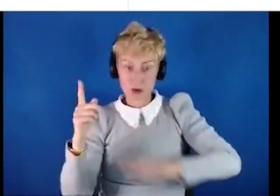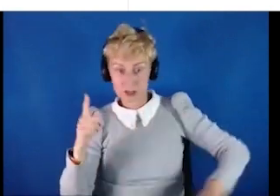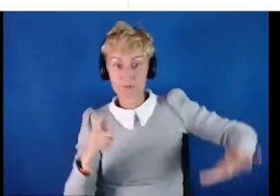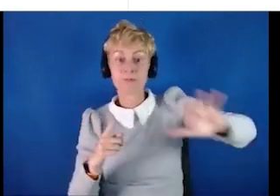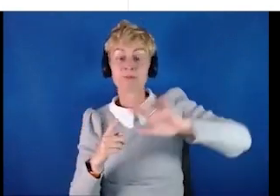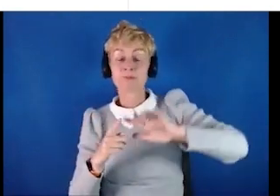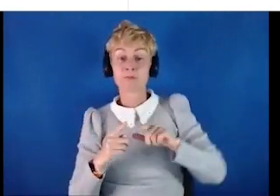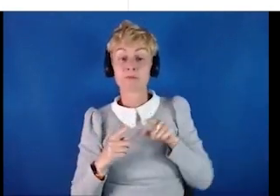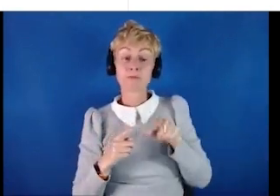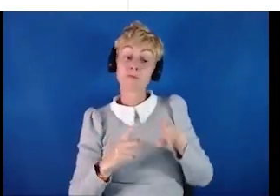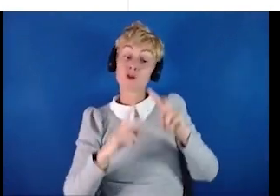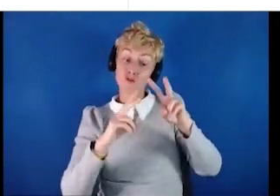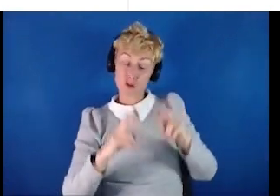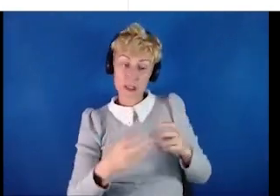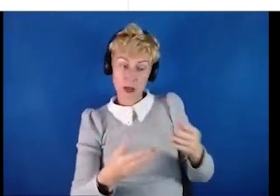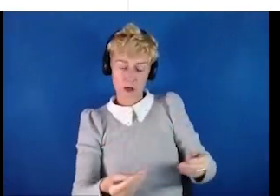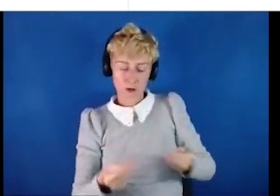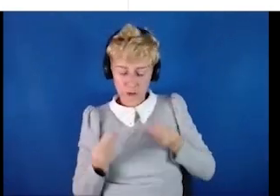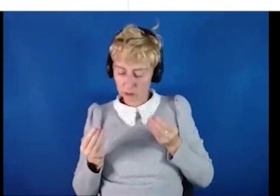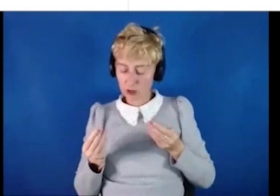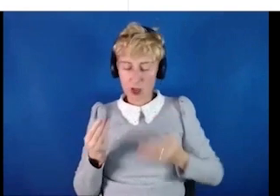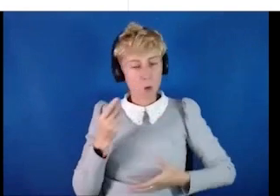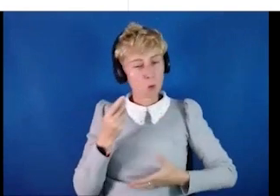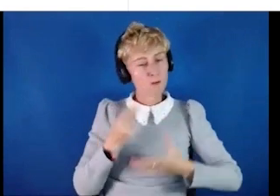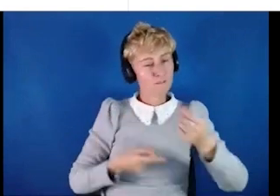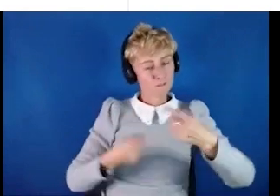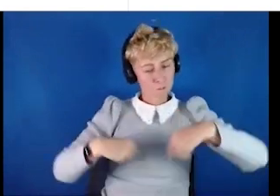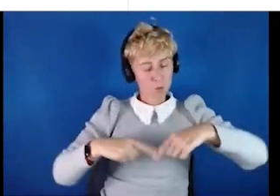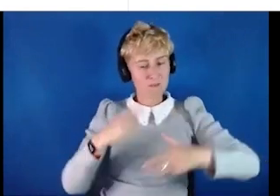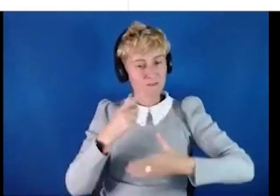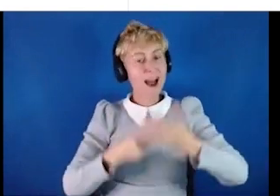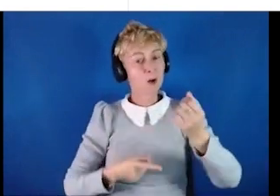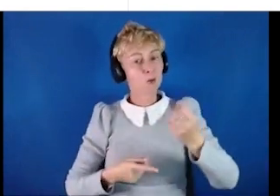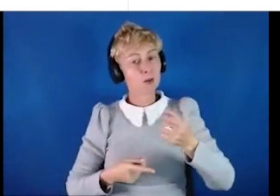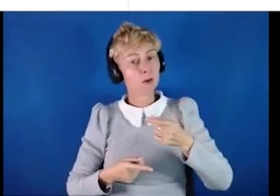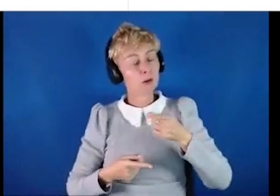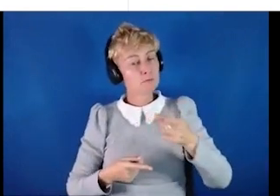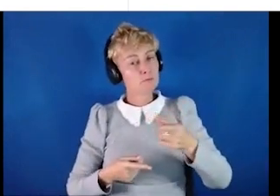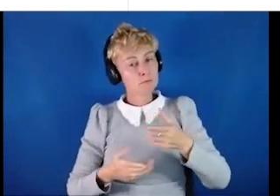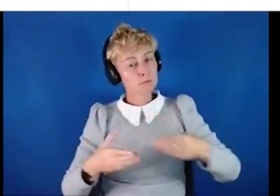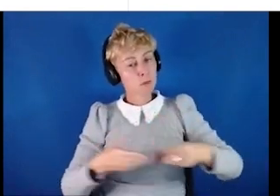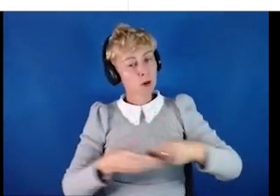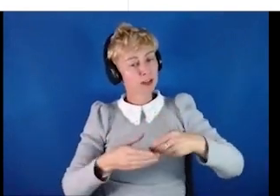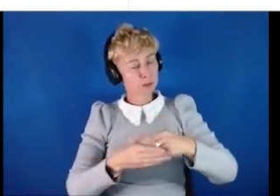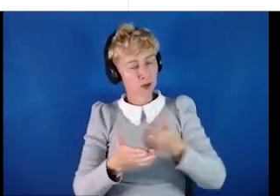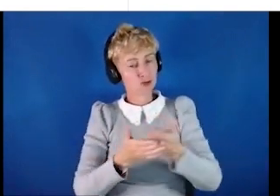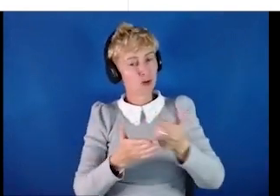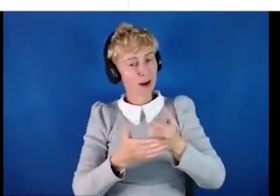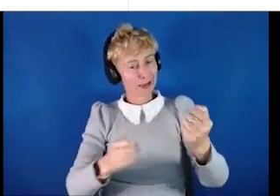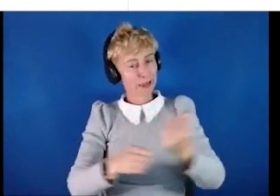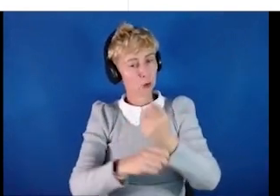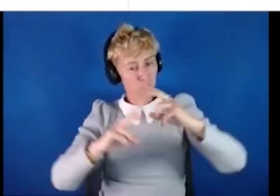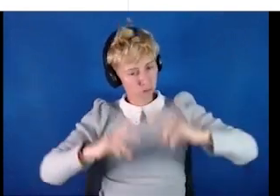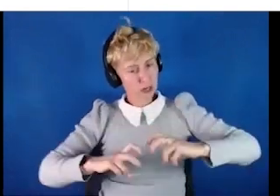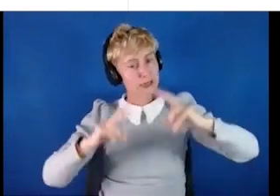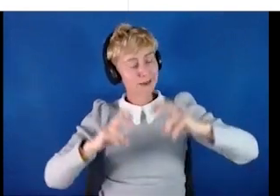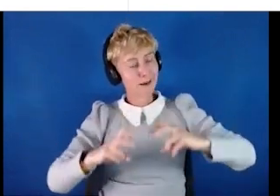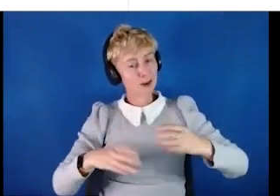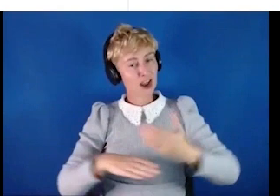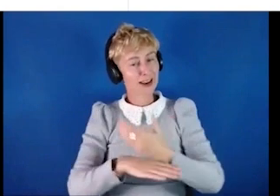this research, we found that our participants regularly engaged in research activities as part of their roles. Could we go to the next slide,